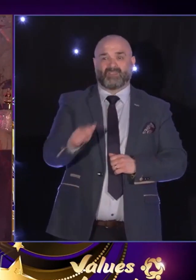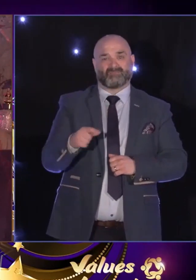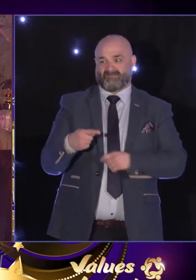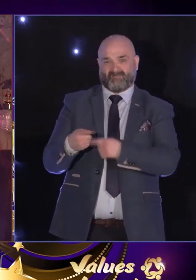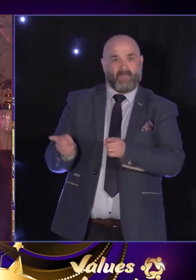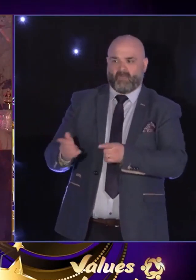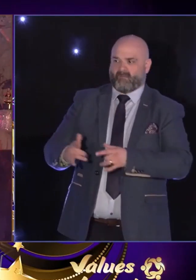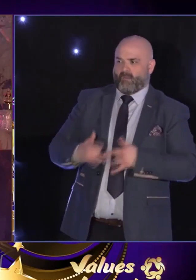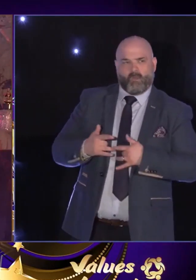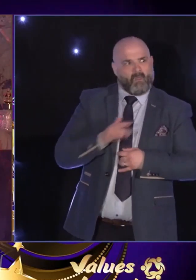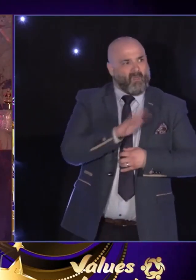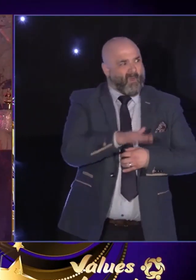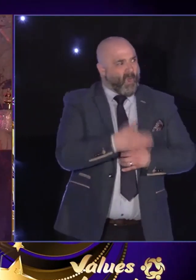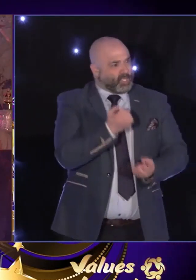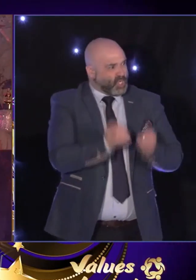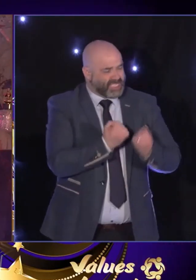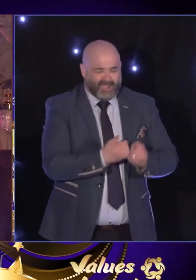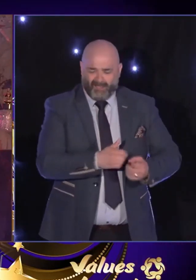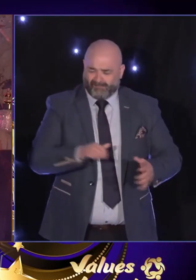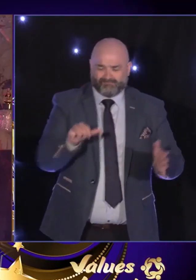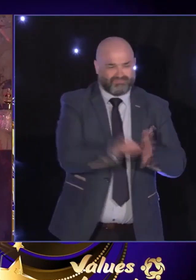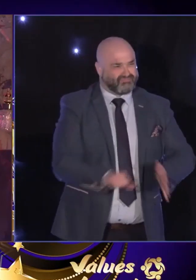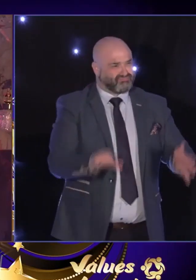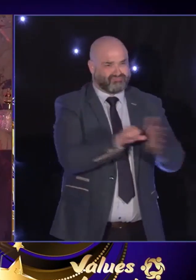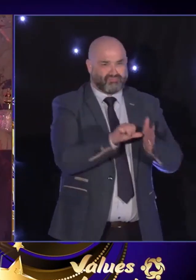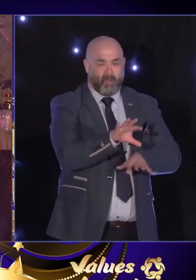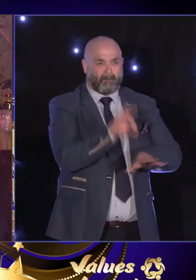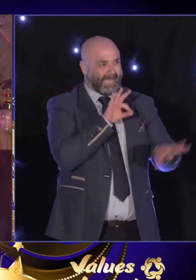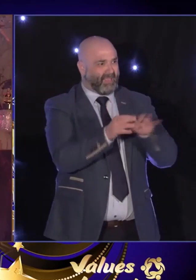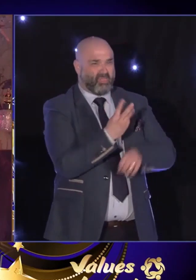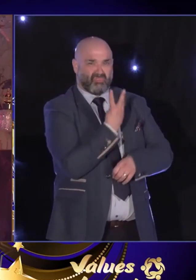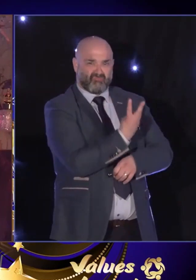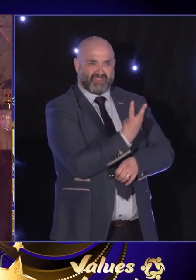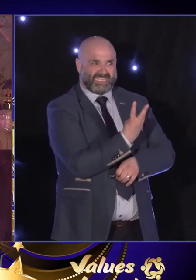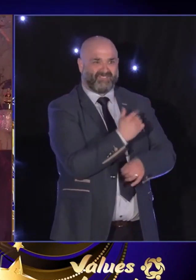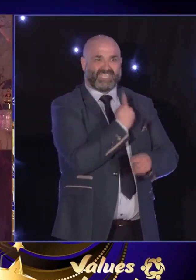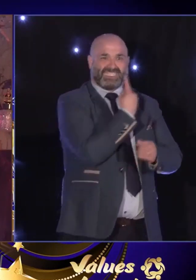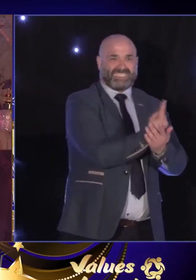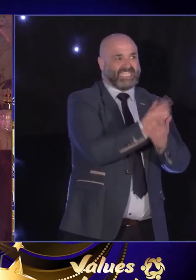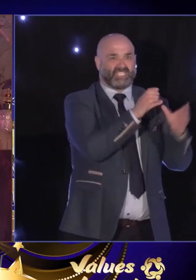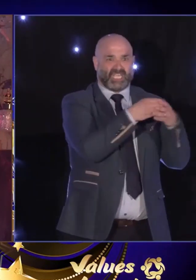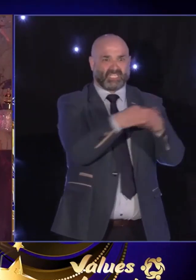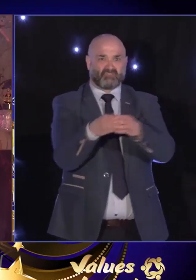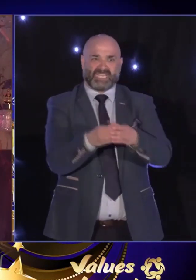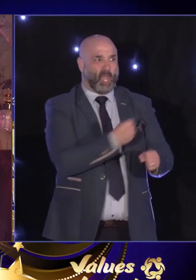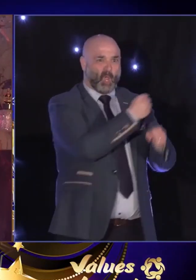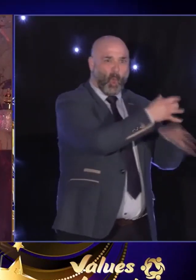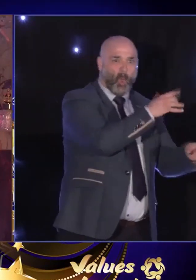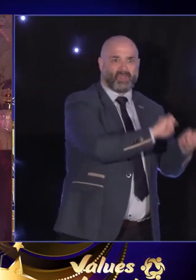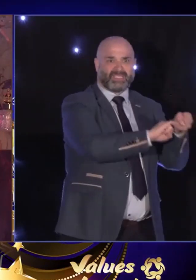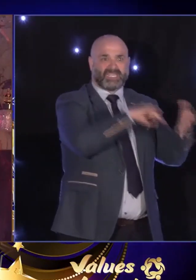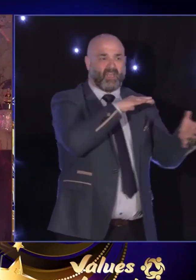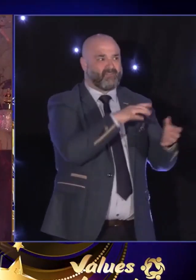expressed how difficult it was to choose only three nominees to receive gold, silver,